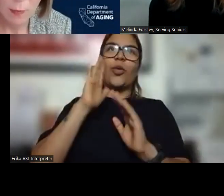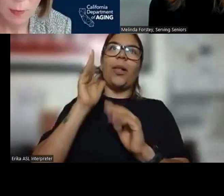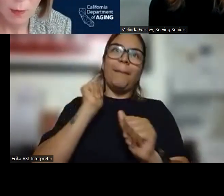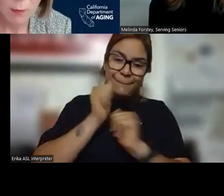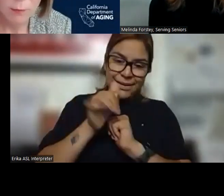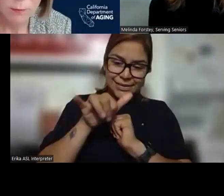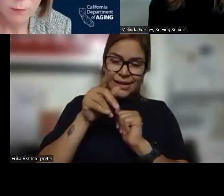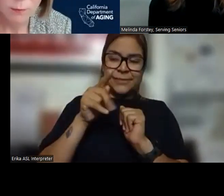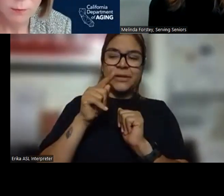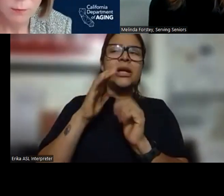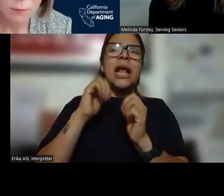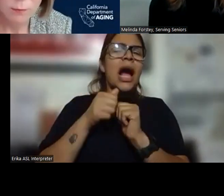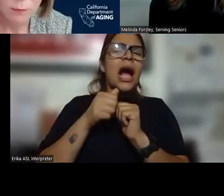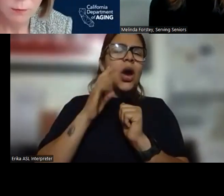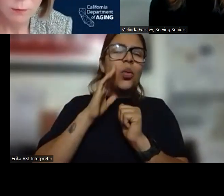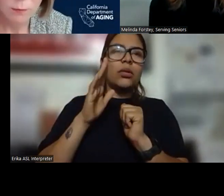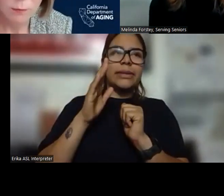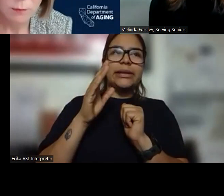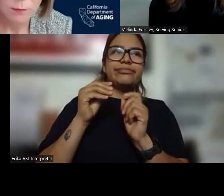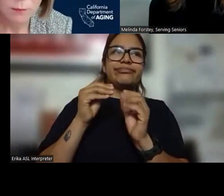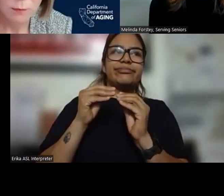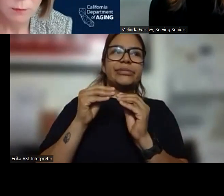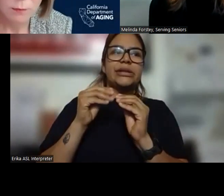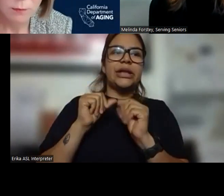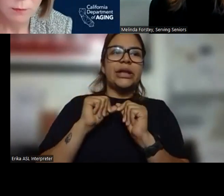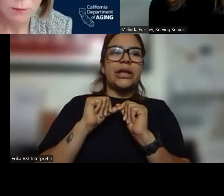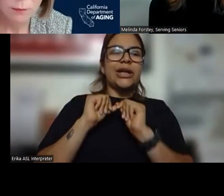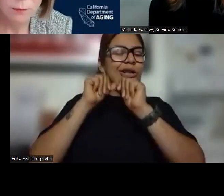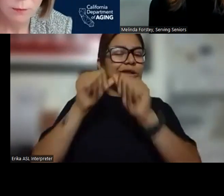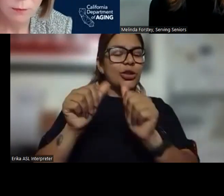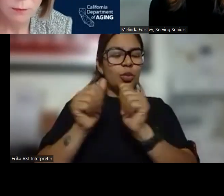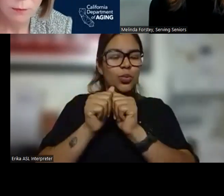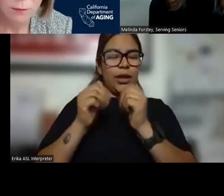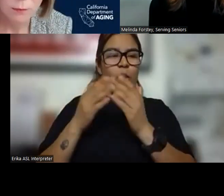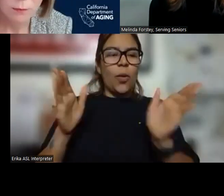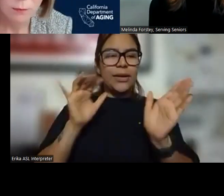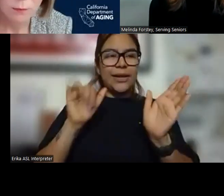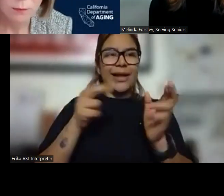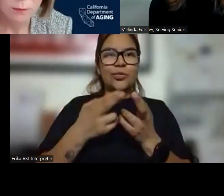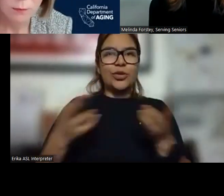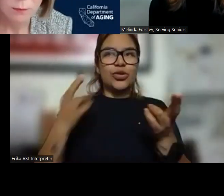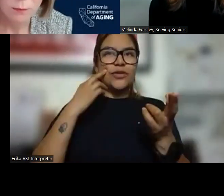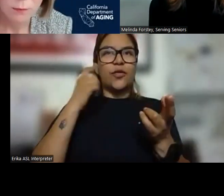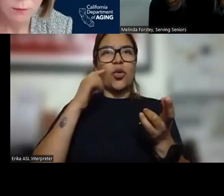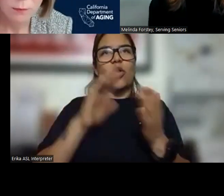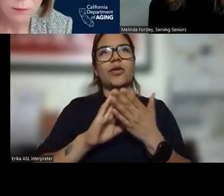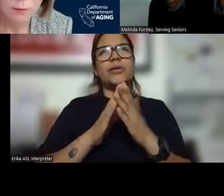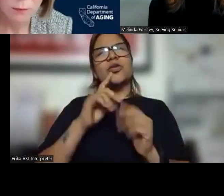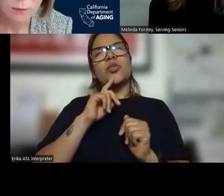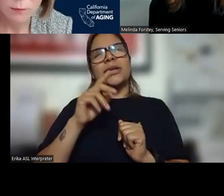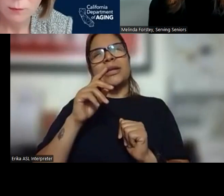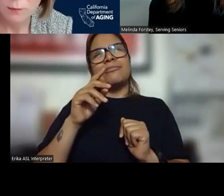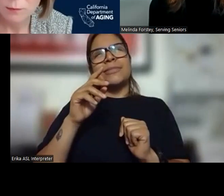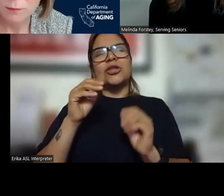can we move forward with expanding to other counties with our existing resources? So the question really is around PACE